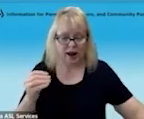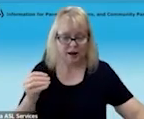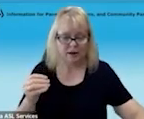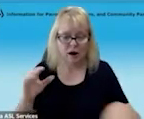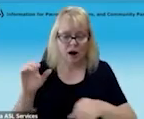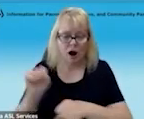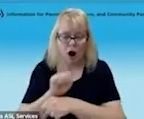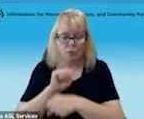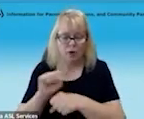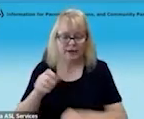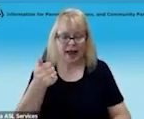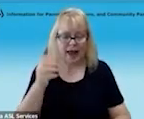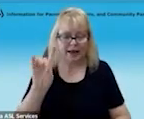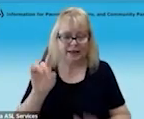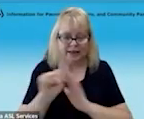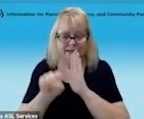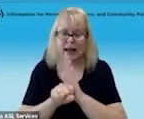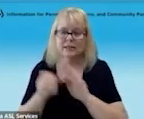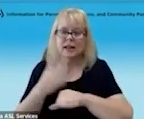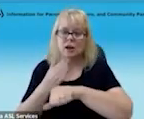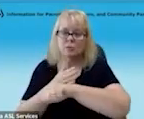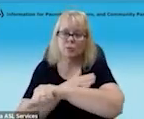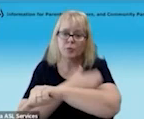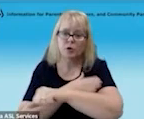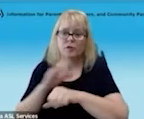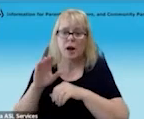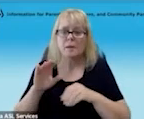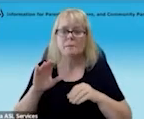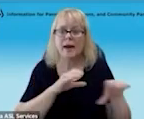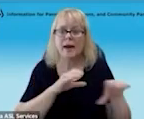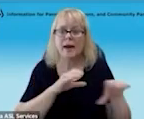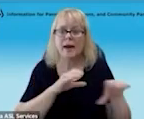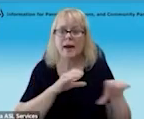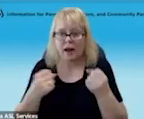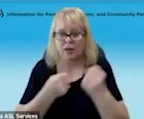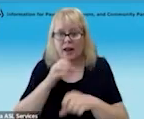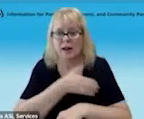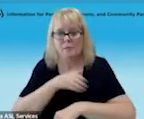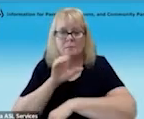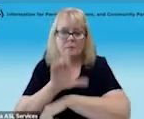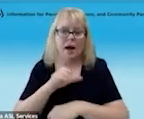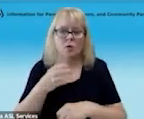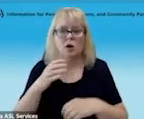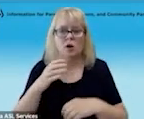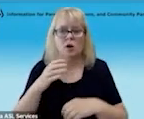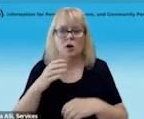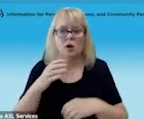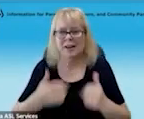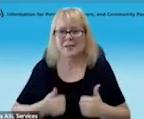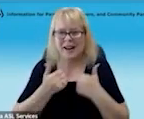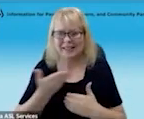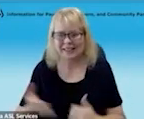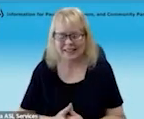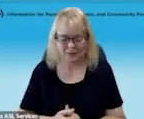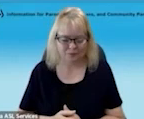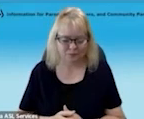for Texas West Care Foundation at the Ella Austin Community Center, which operates in 18 states and 3 US